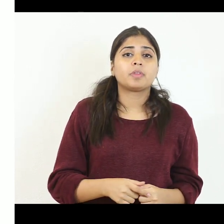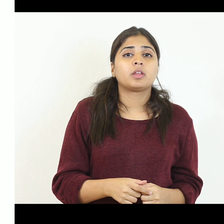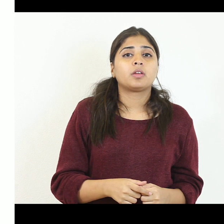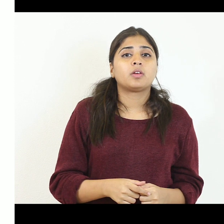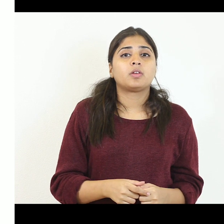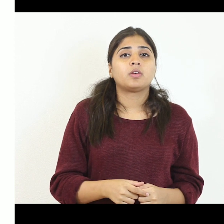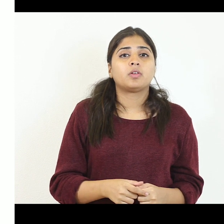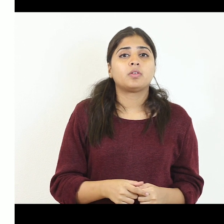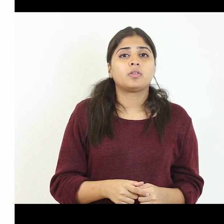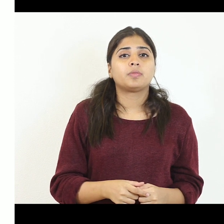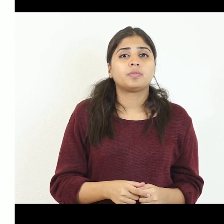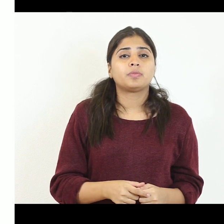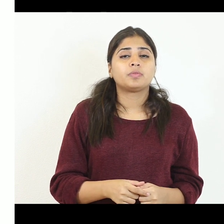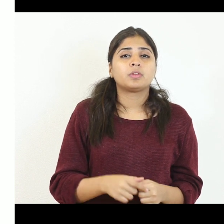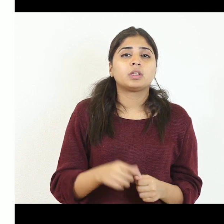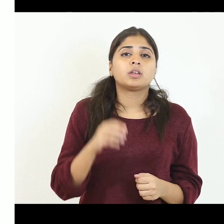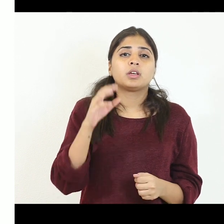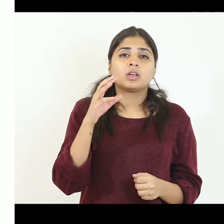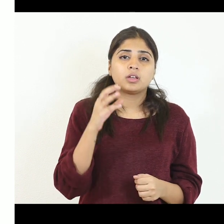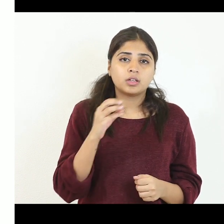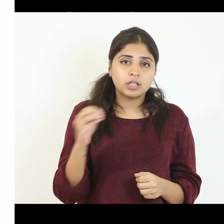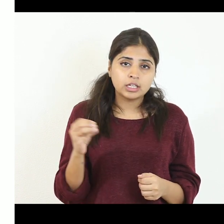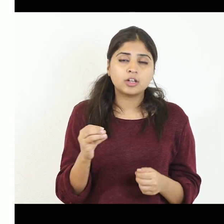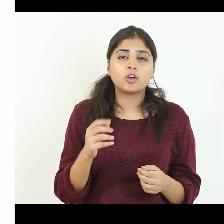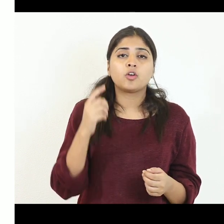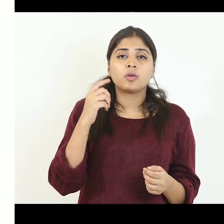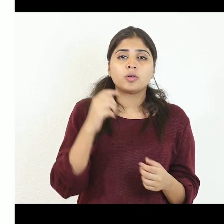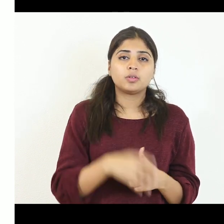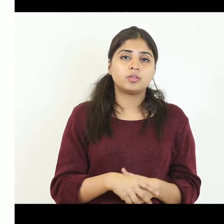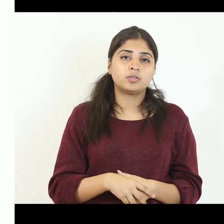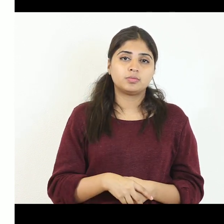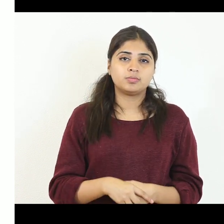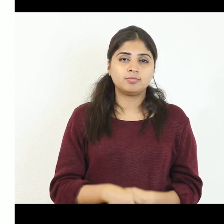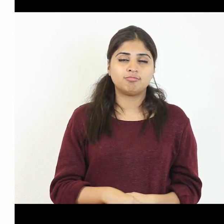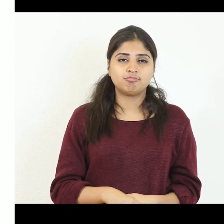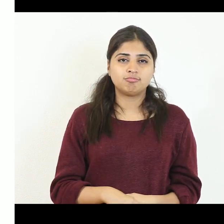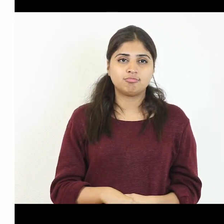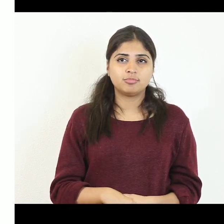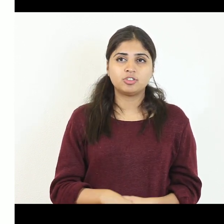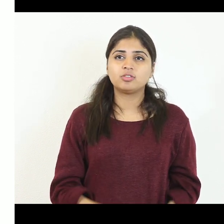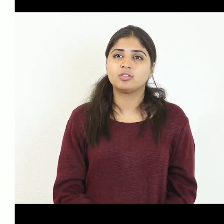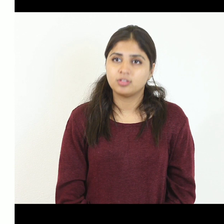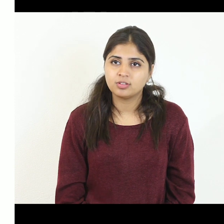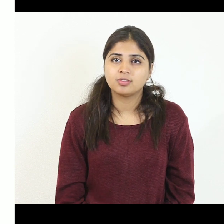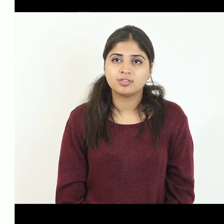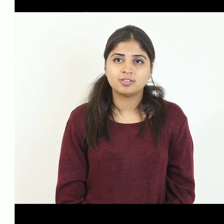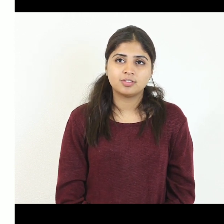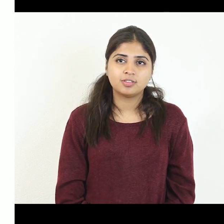Extract, transform, and load transaction data onto the data warehouse system.